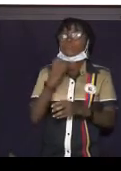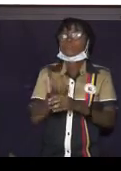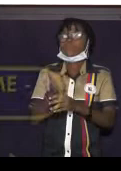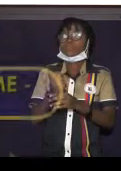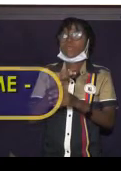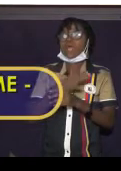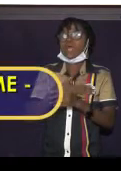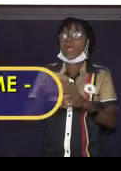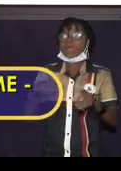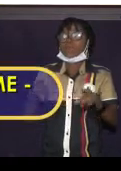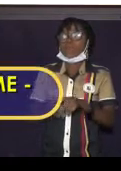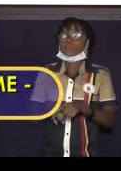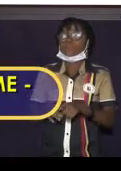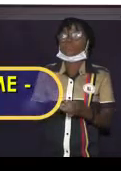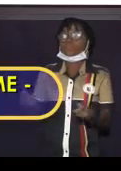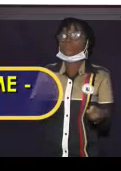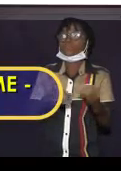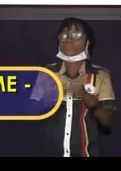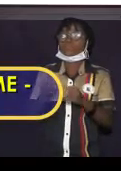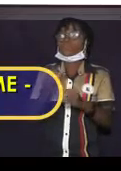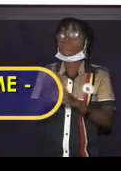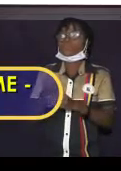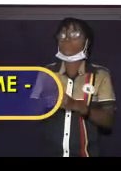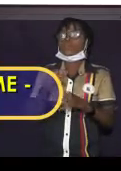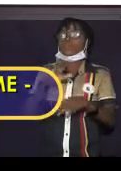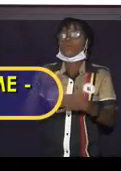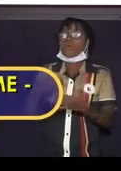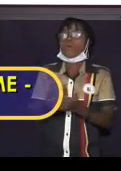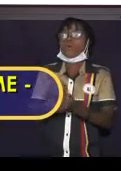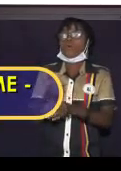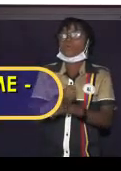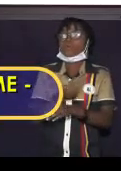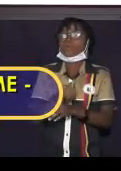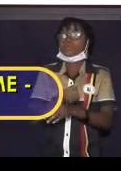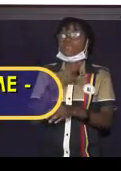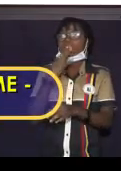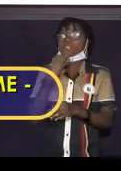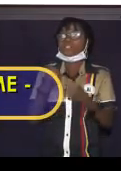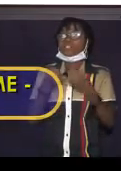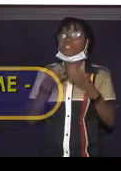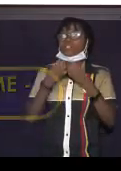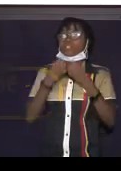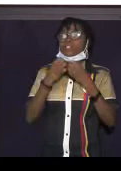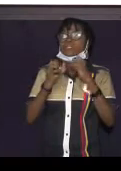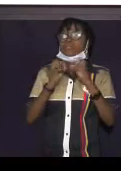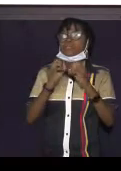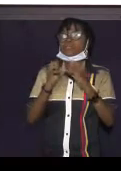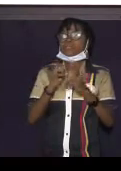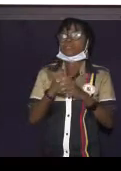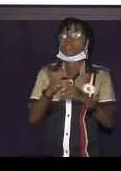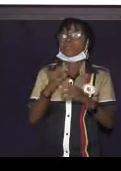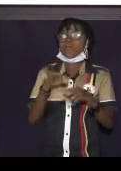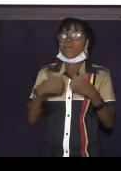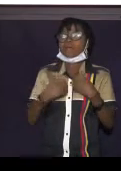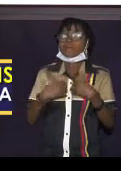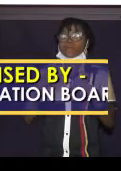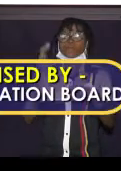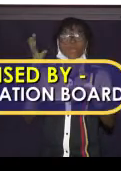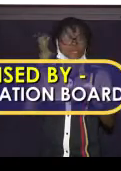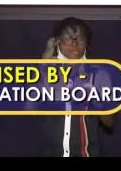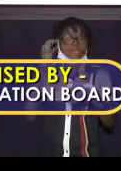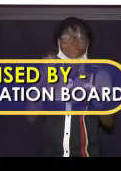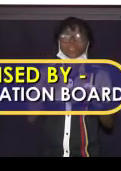to substitute for variables in algebraic expressions. What does that mean, substitute? Have you heard the word